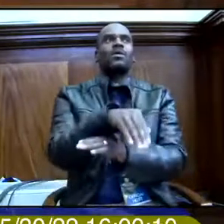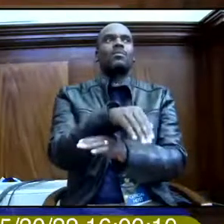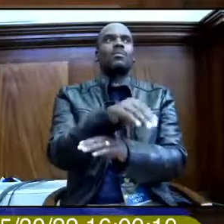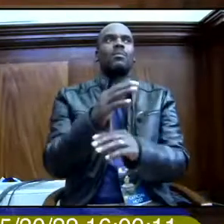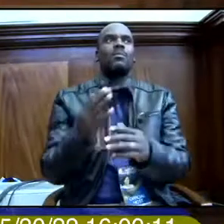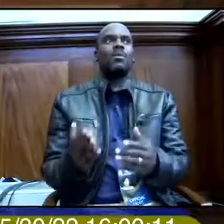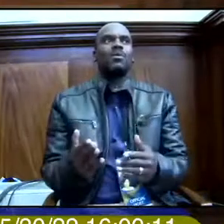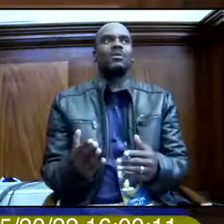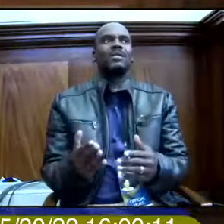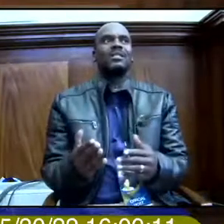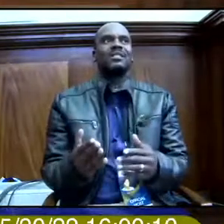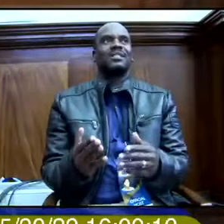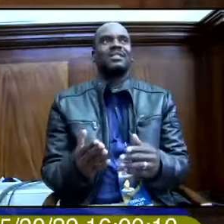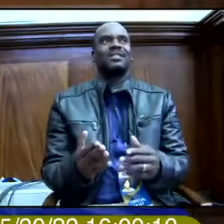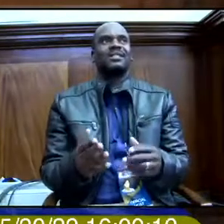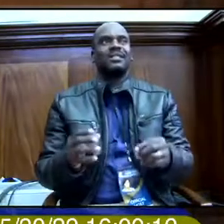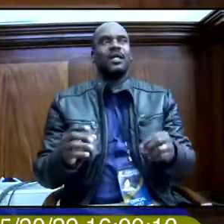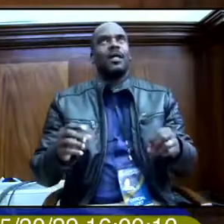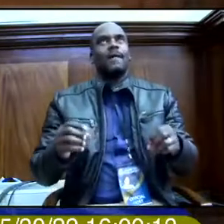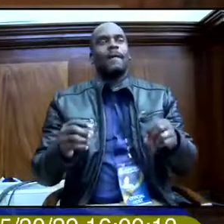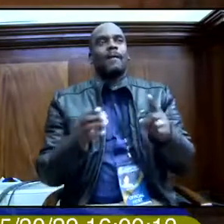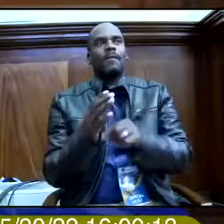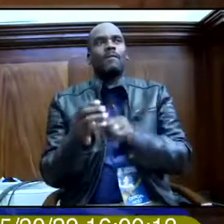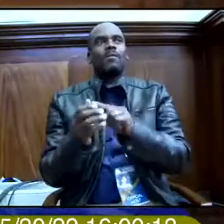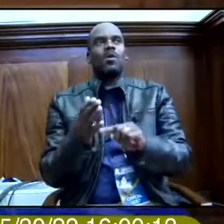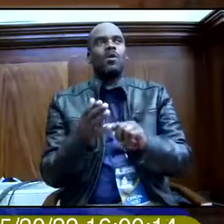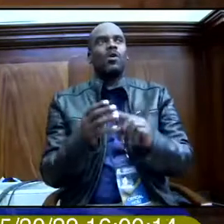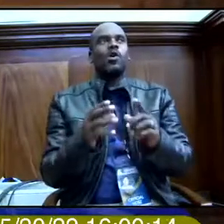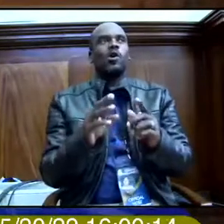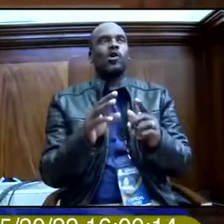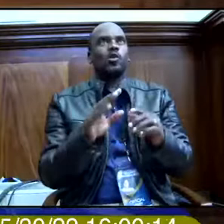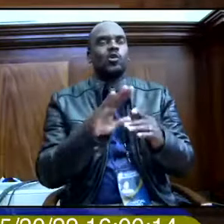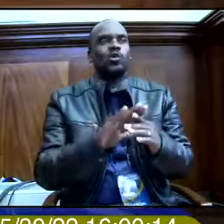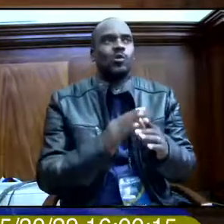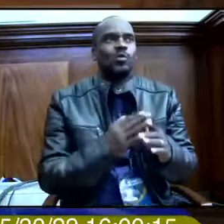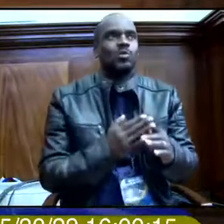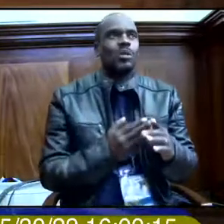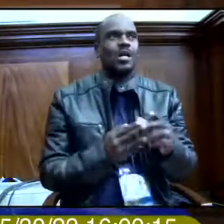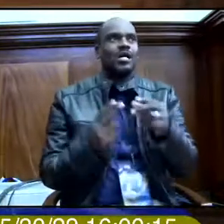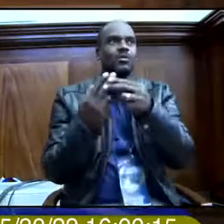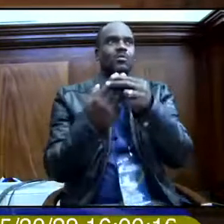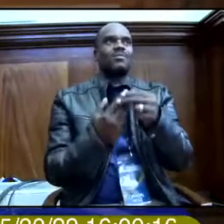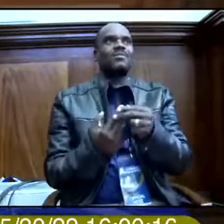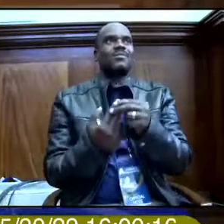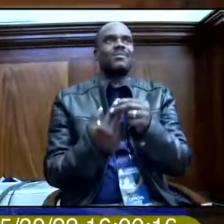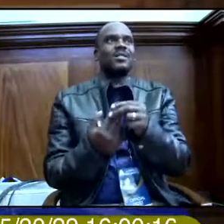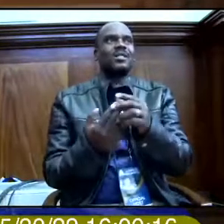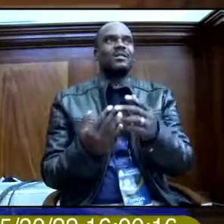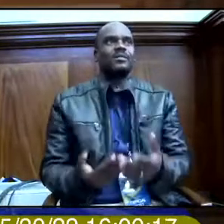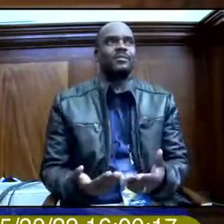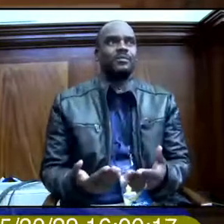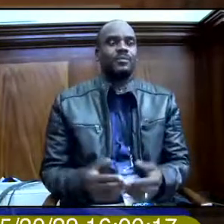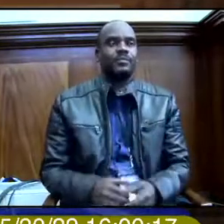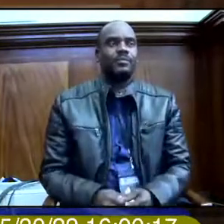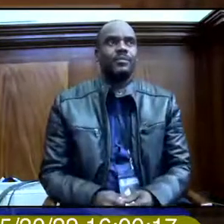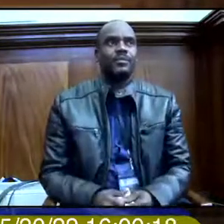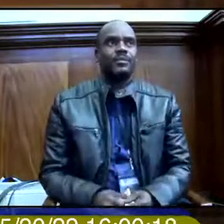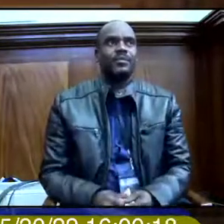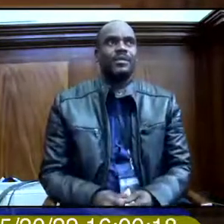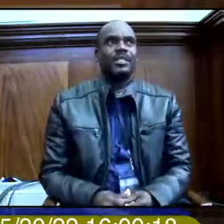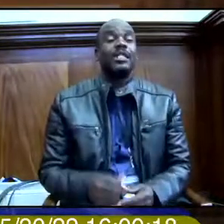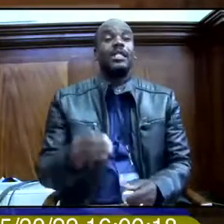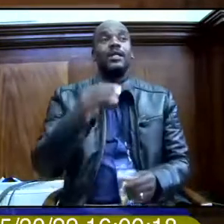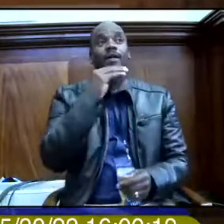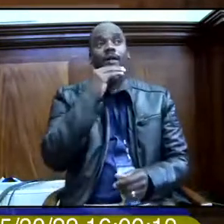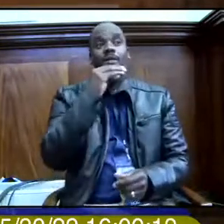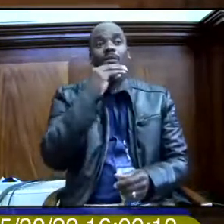is one strategy that even the united and organized labor should actually consider it means you